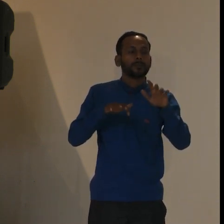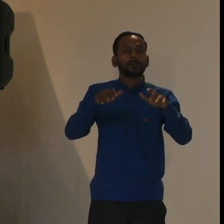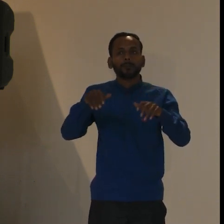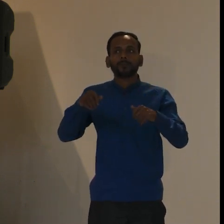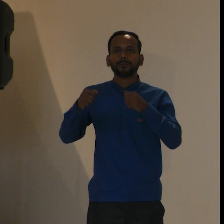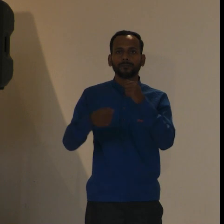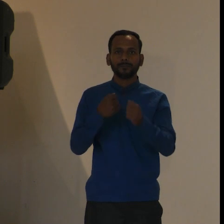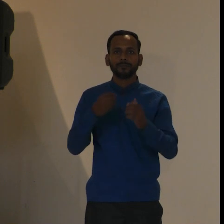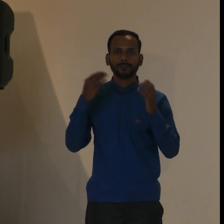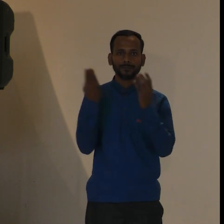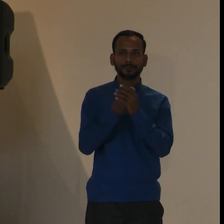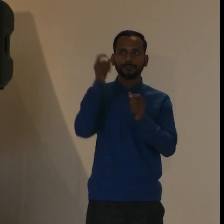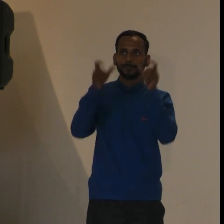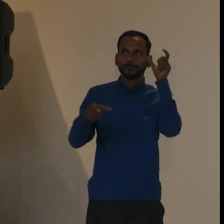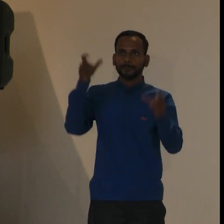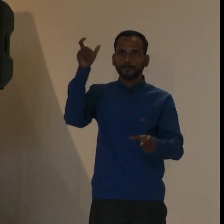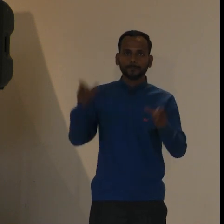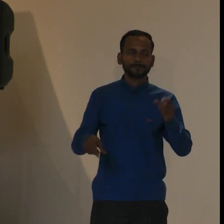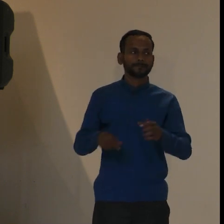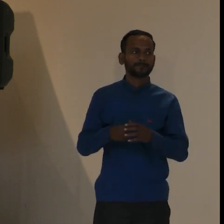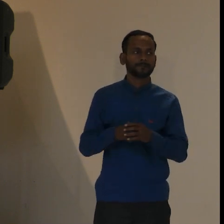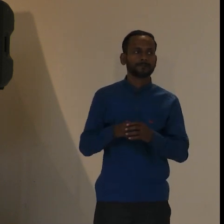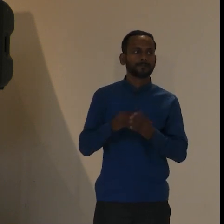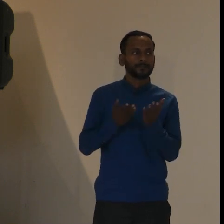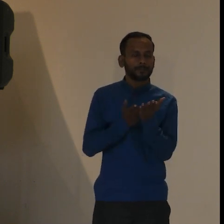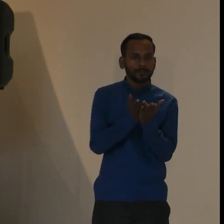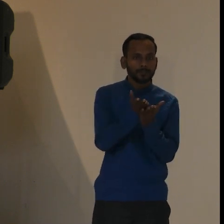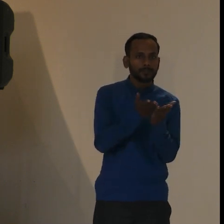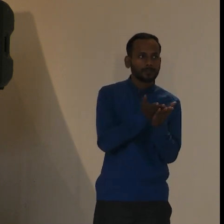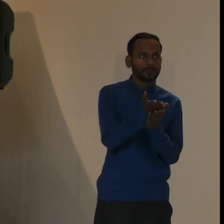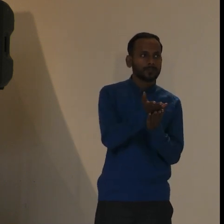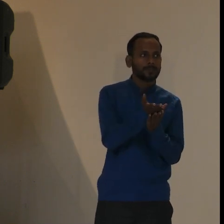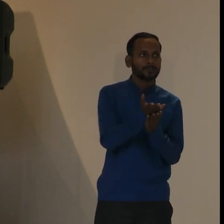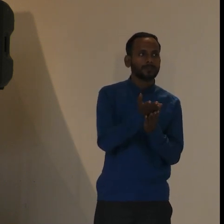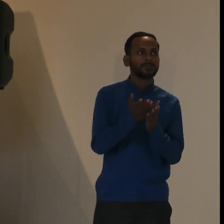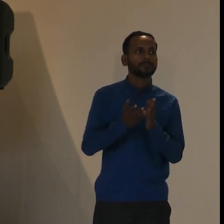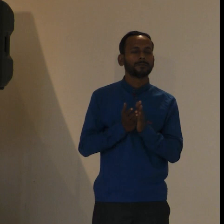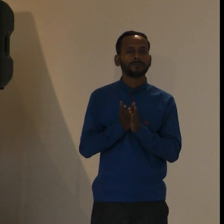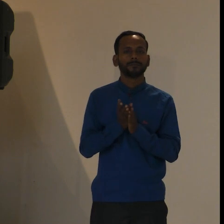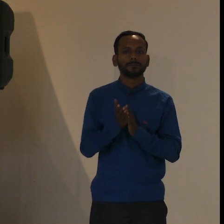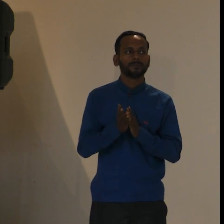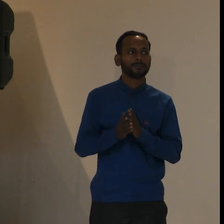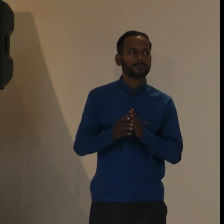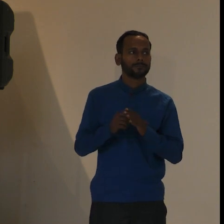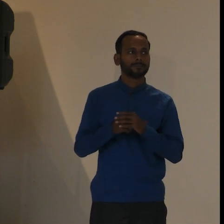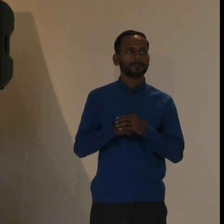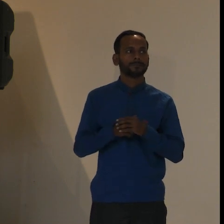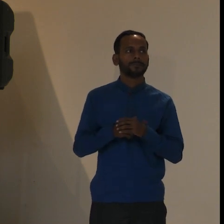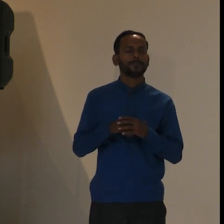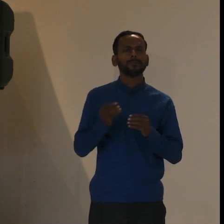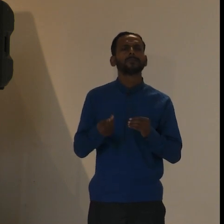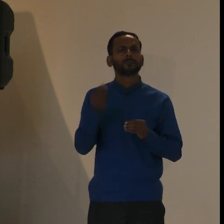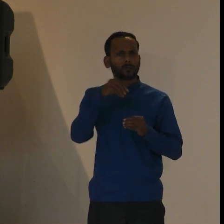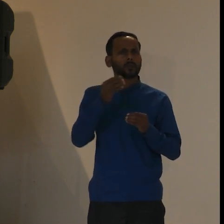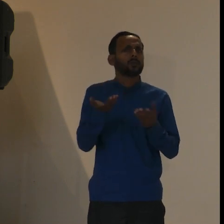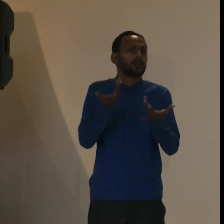nodes within amongst the stakeholders. And through that, you know, the larger the web is, the more encompassing it is, the better it is,